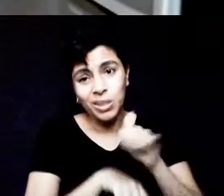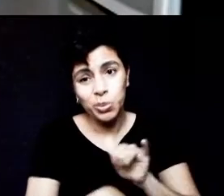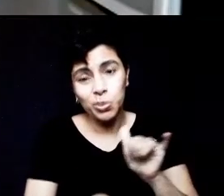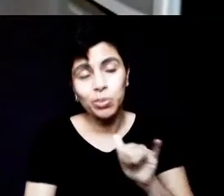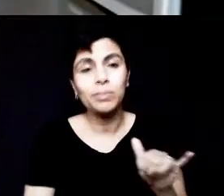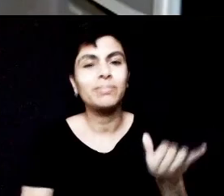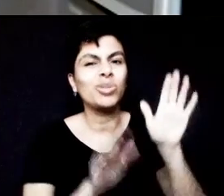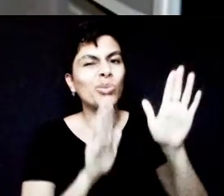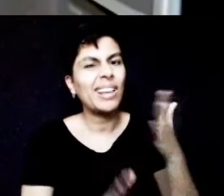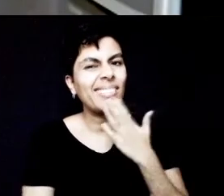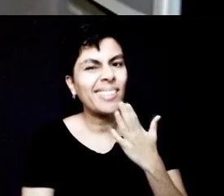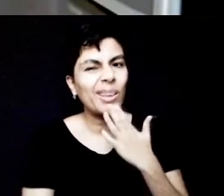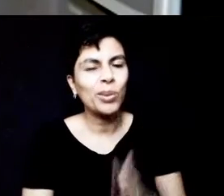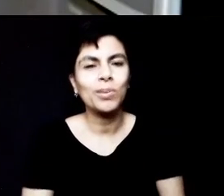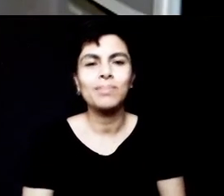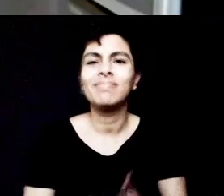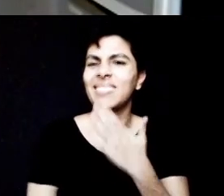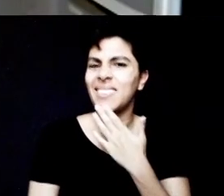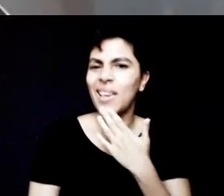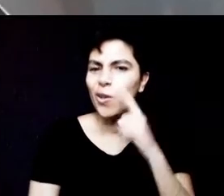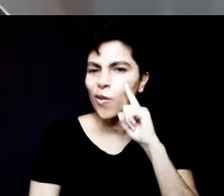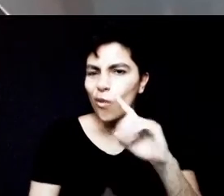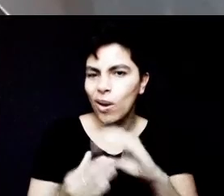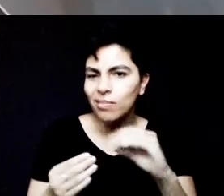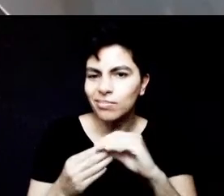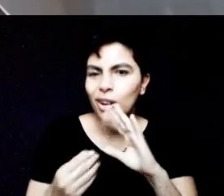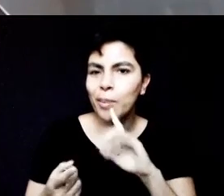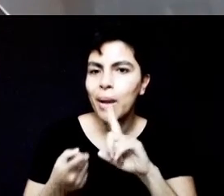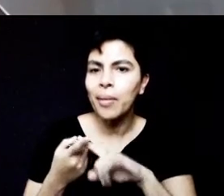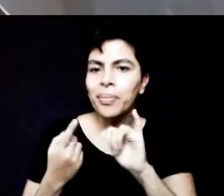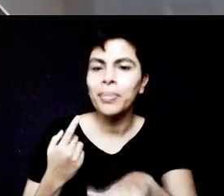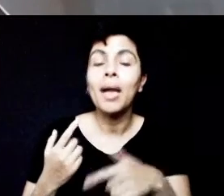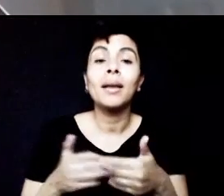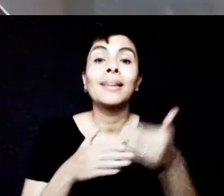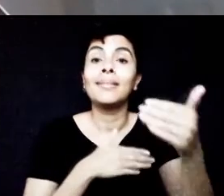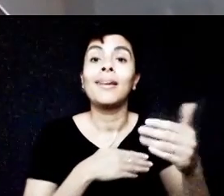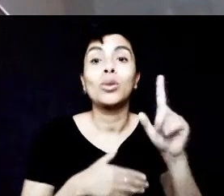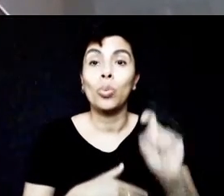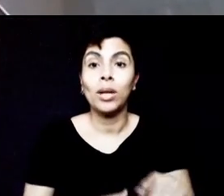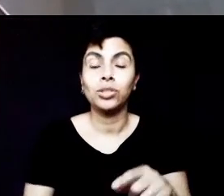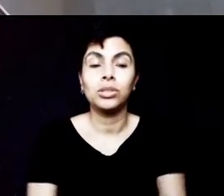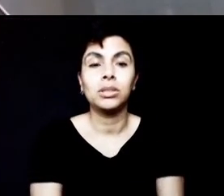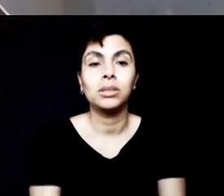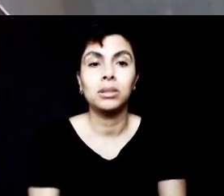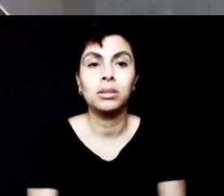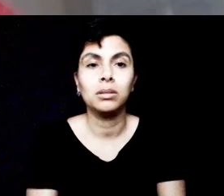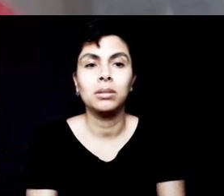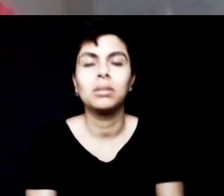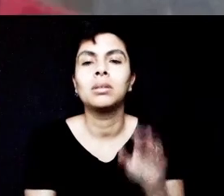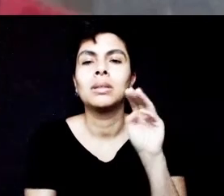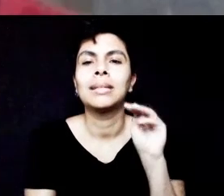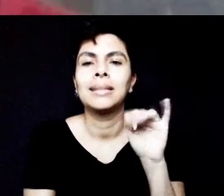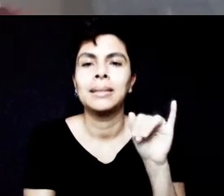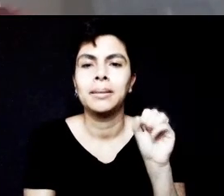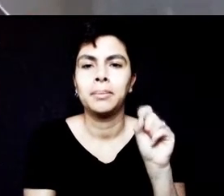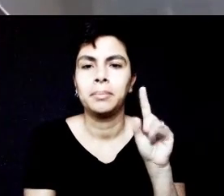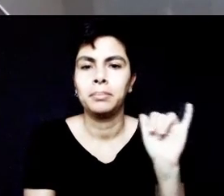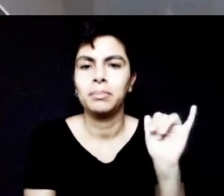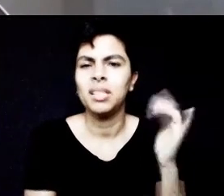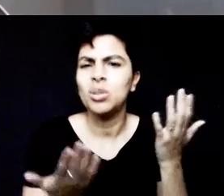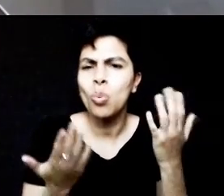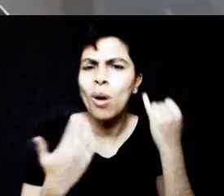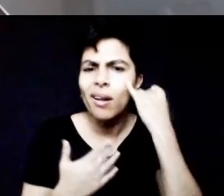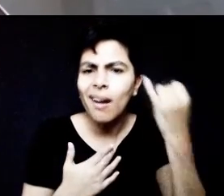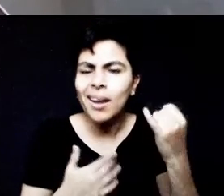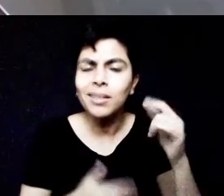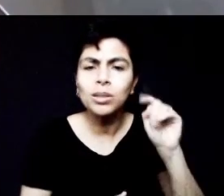Yes, Yeah. Great, thank you. Yeah. Thank you for addressing that, Saki. So we'll go on to the next question. And this is from Misty. What are a